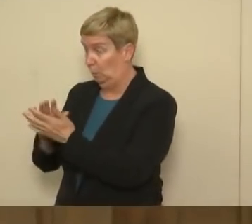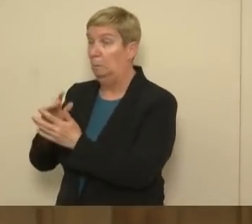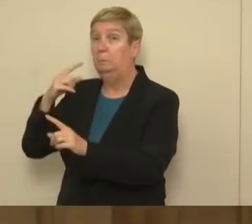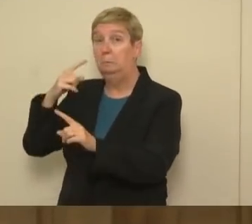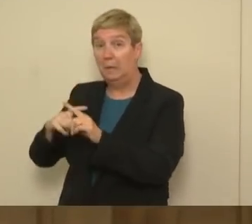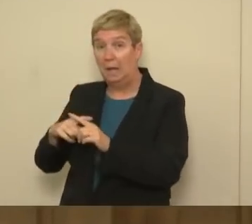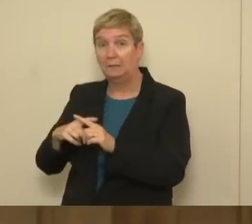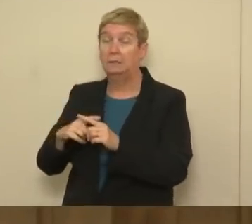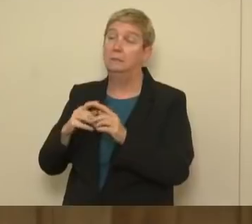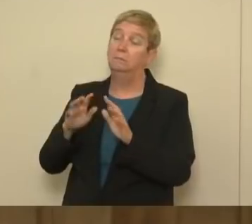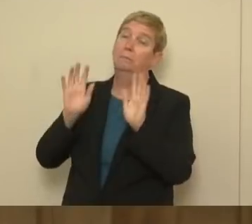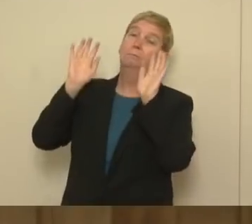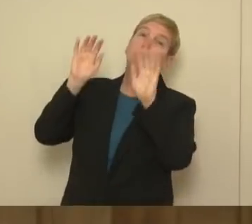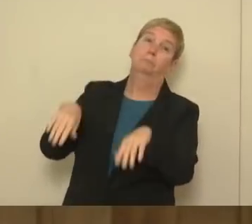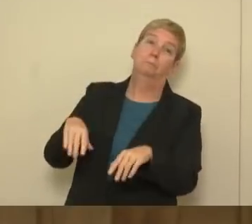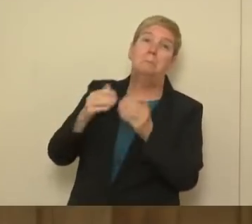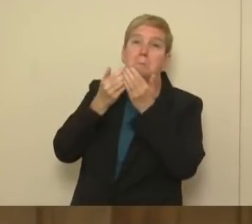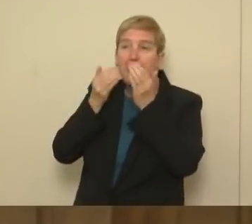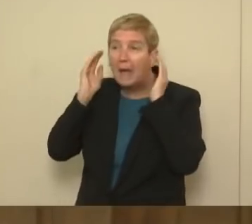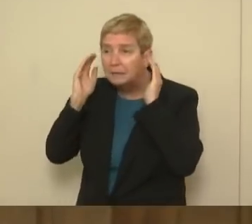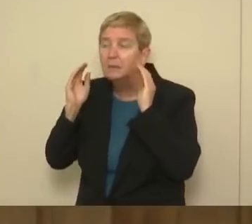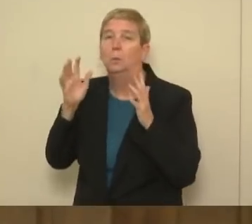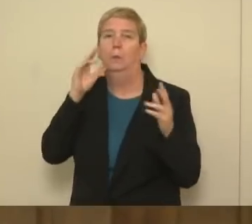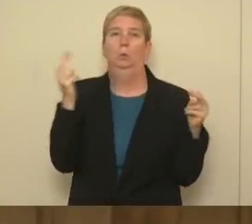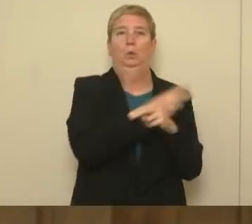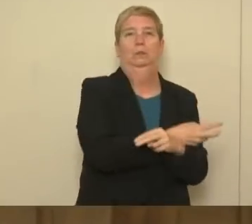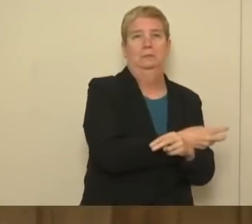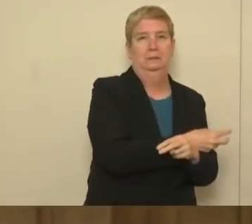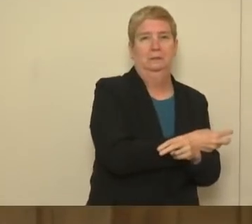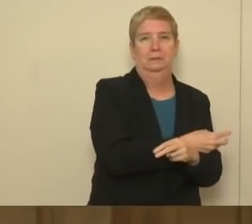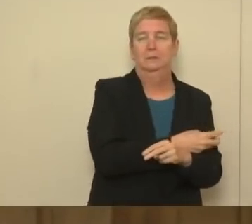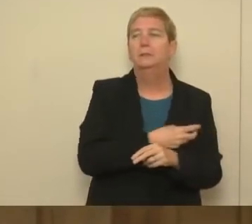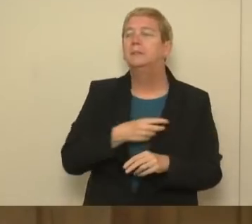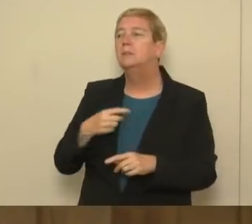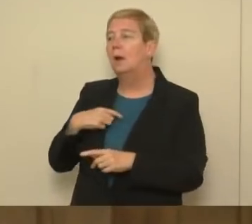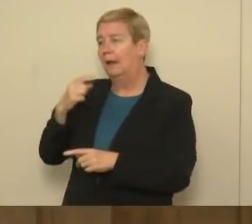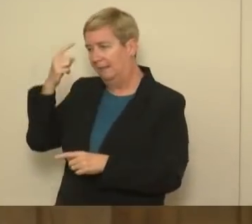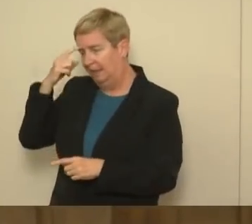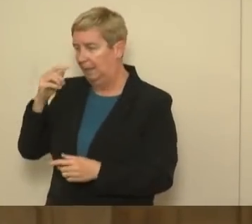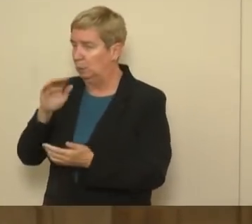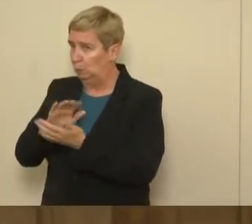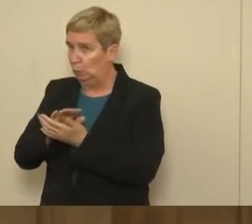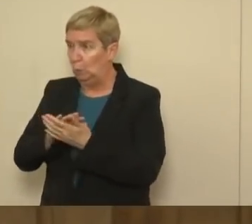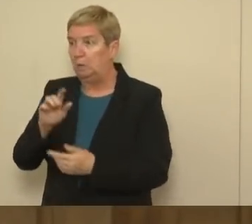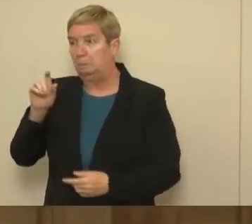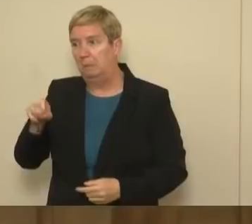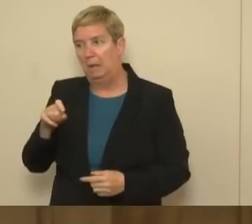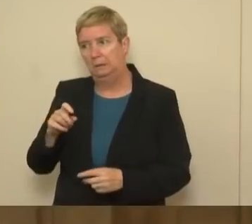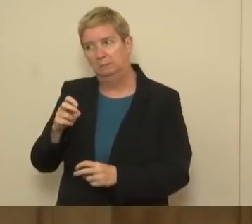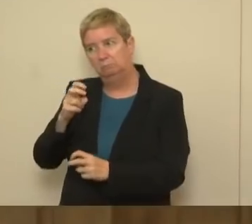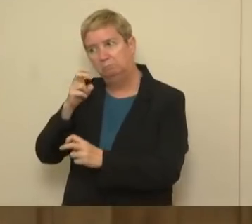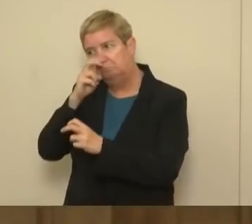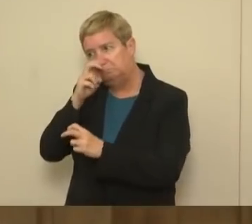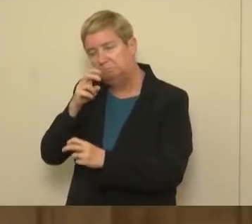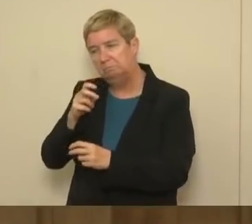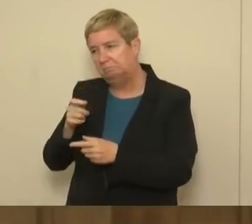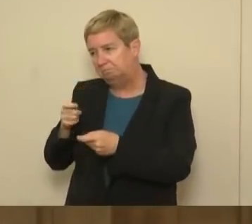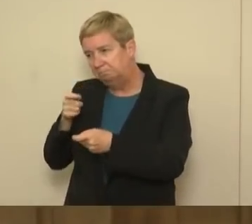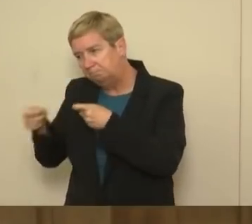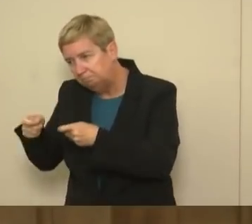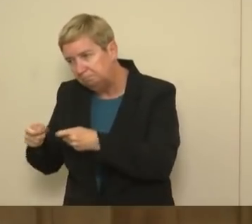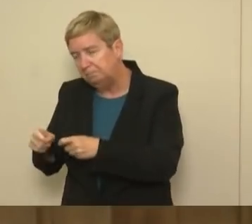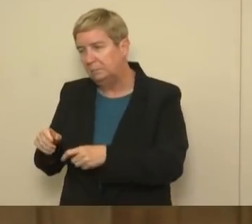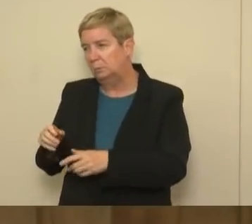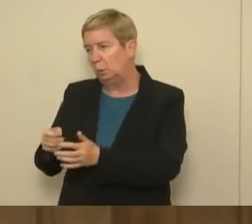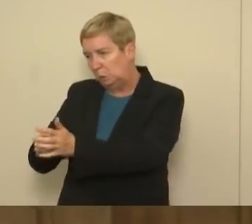as well. And so I think schools absolutely have to be rigid in mask enforcement, apart from